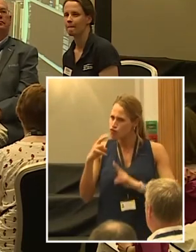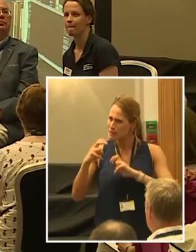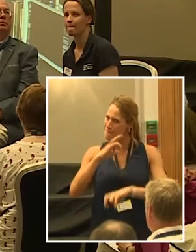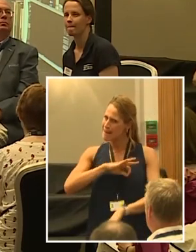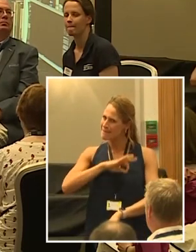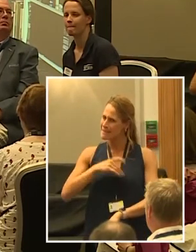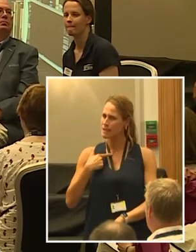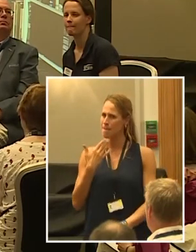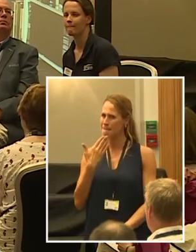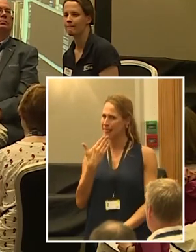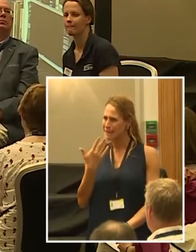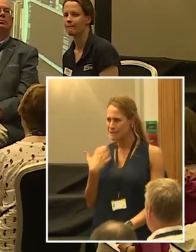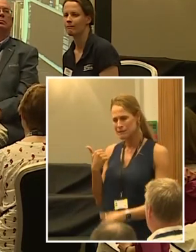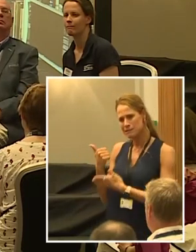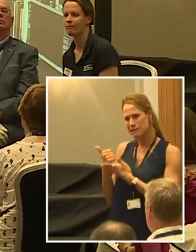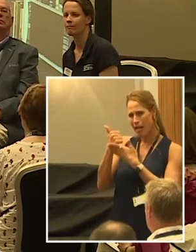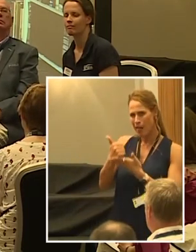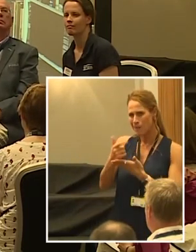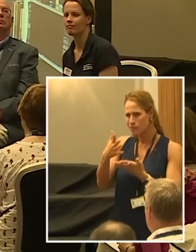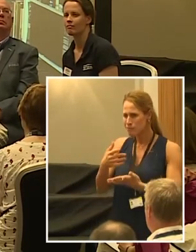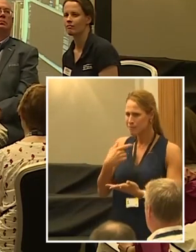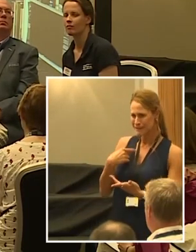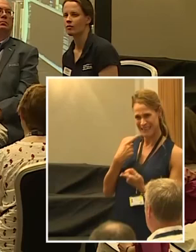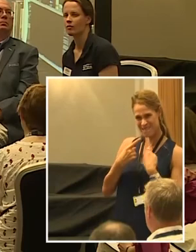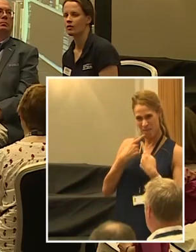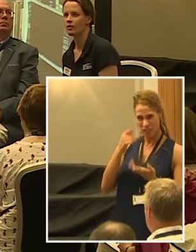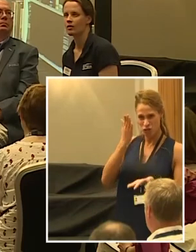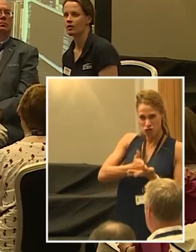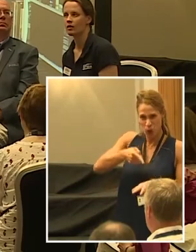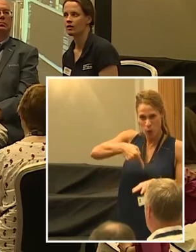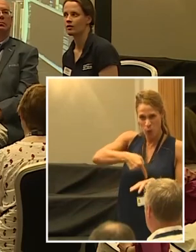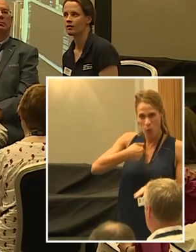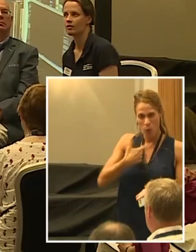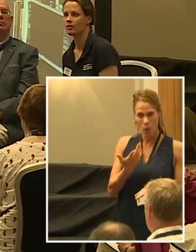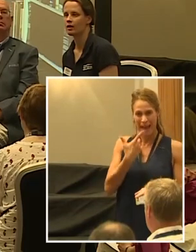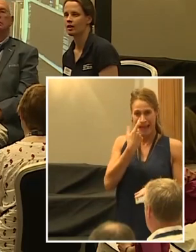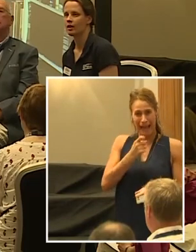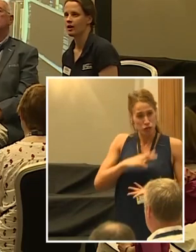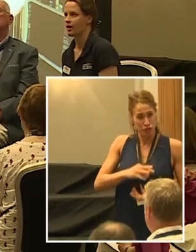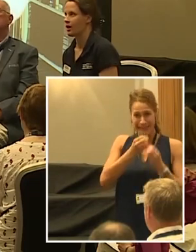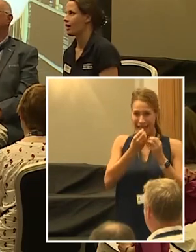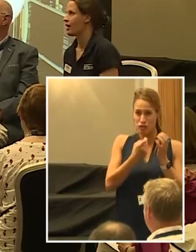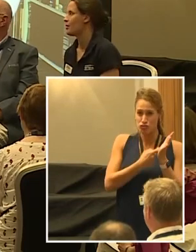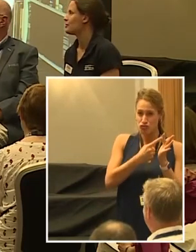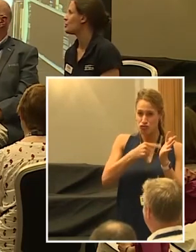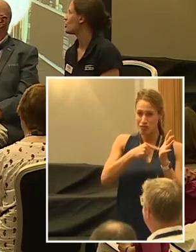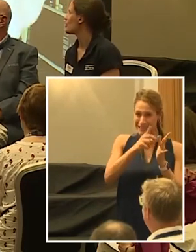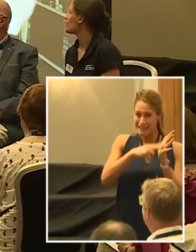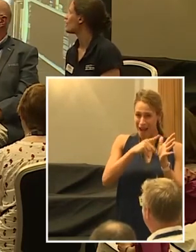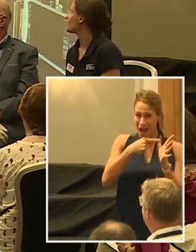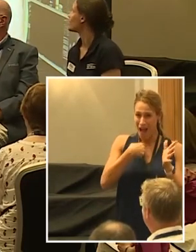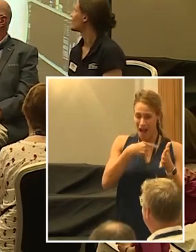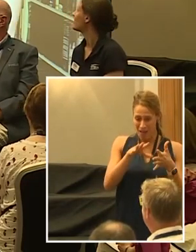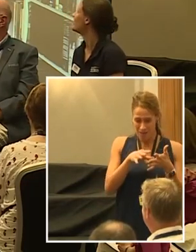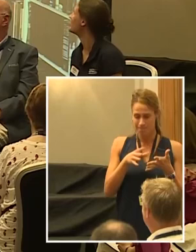Could you advise whether this information is true? And if so, would it restore central vision? Thank you. John, I